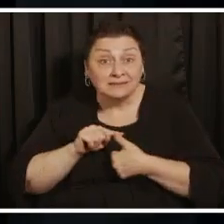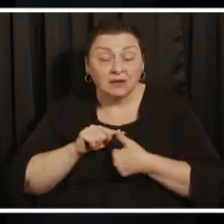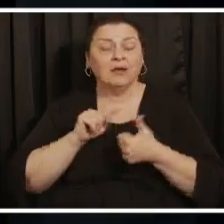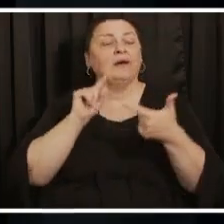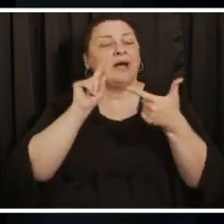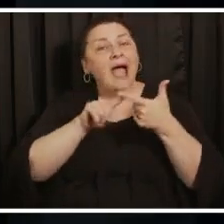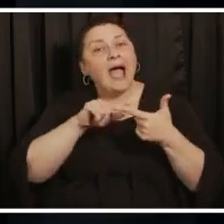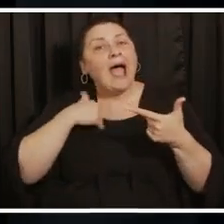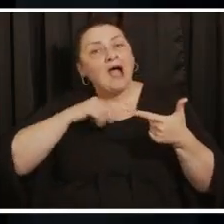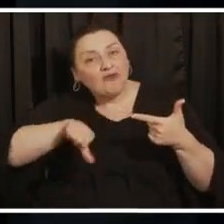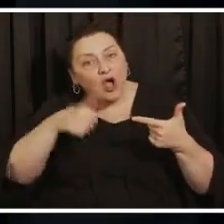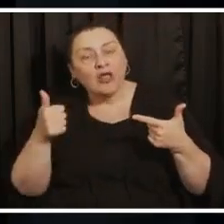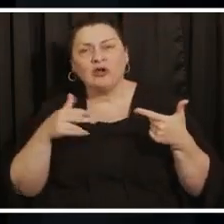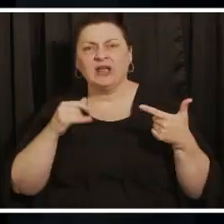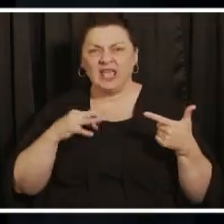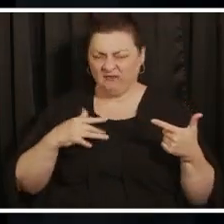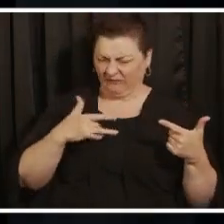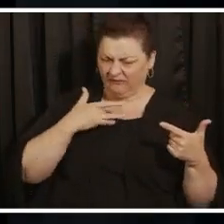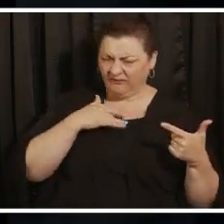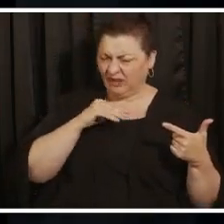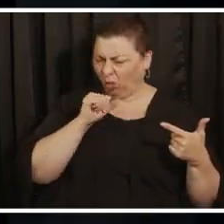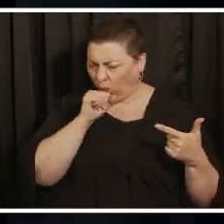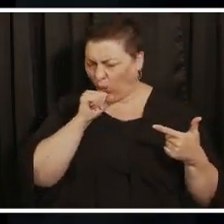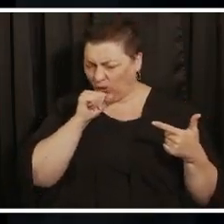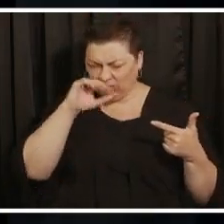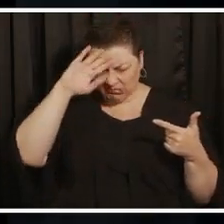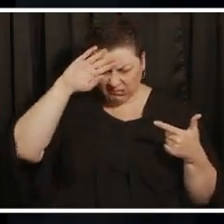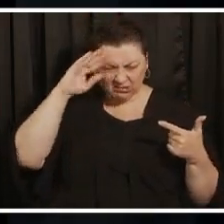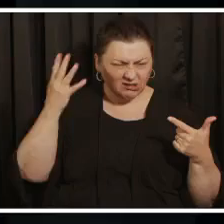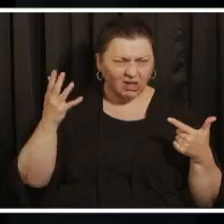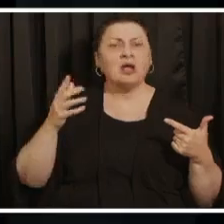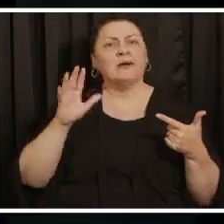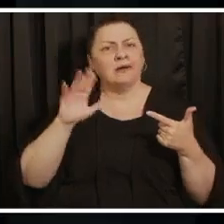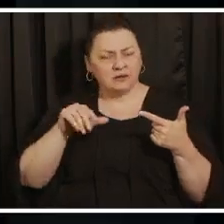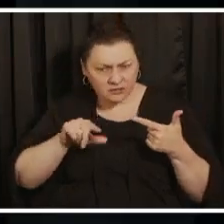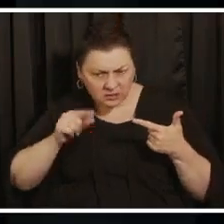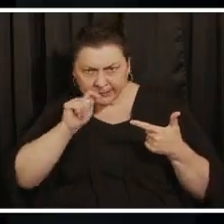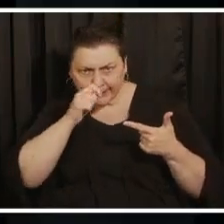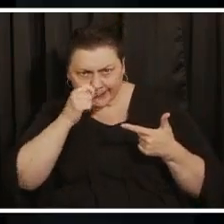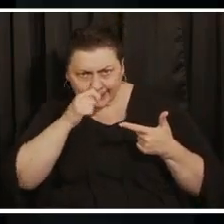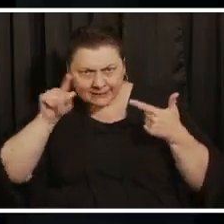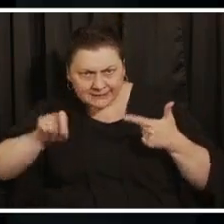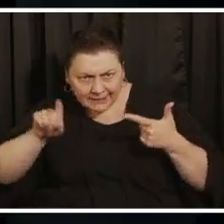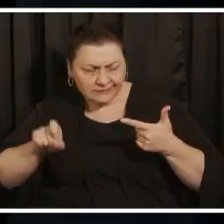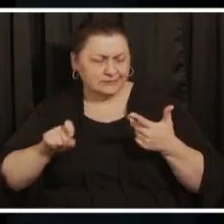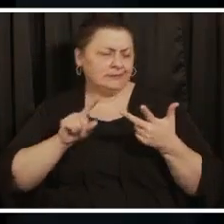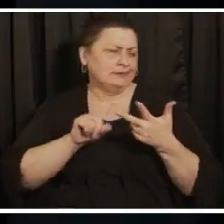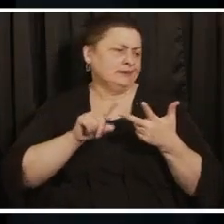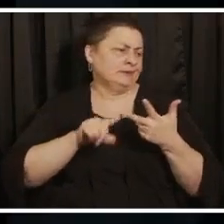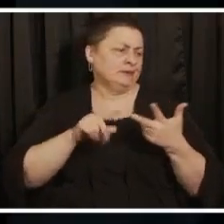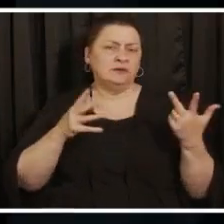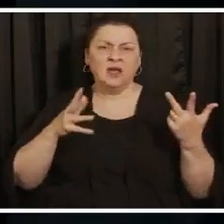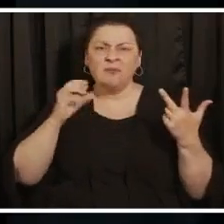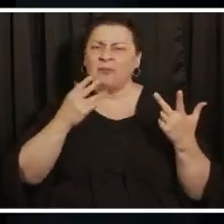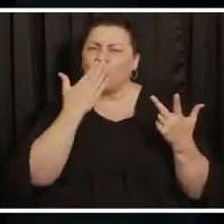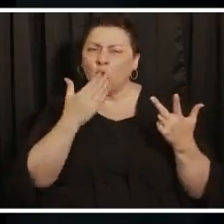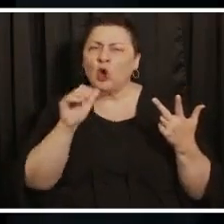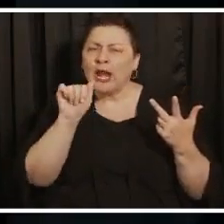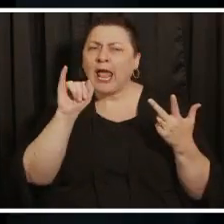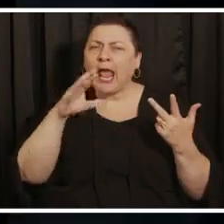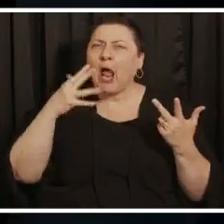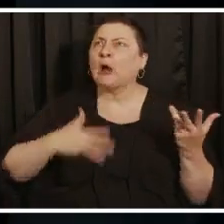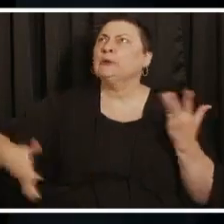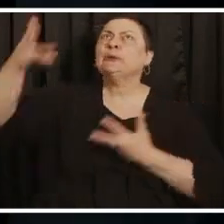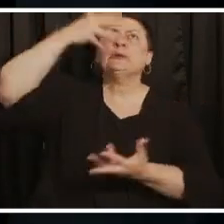also things like symptom screening, surveillance testing, ventilation, cohorting. There's a number of these. It